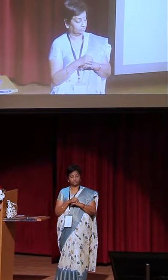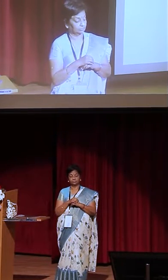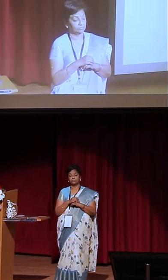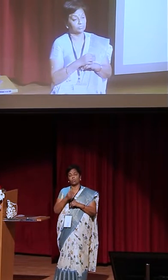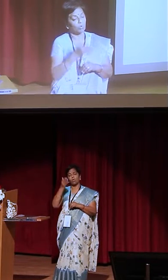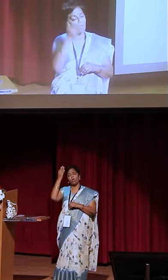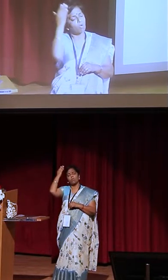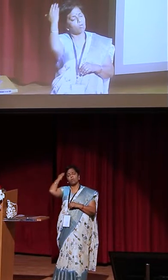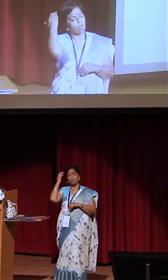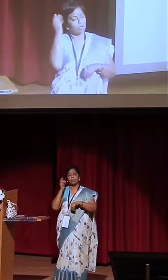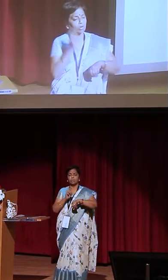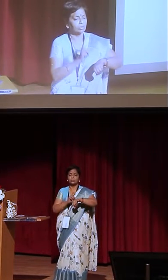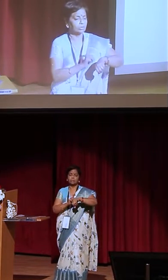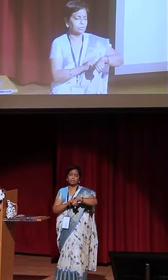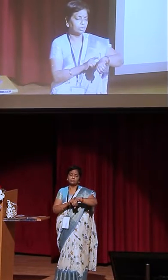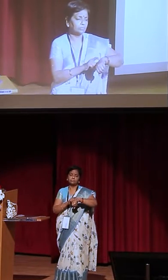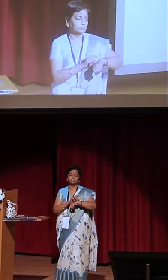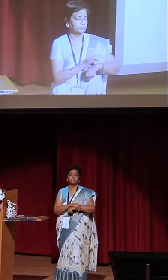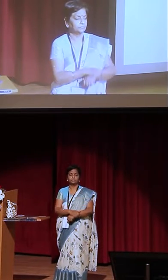long time,